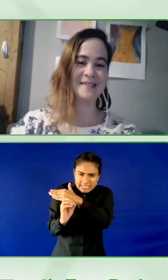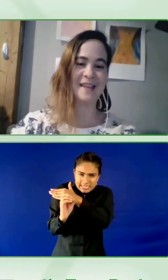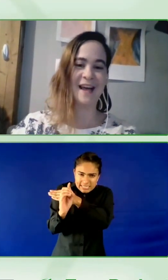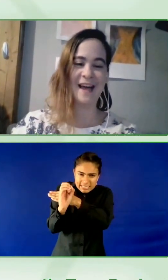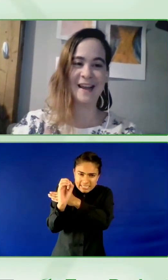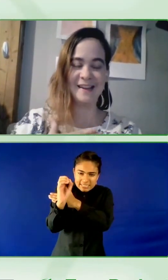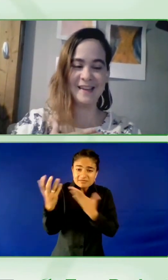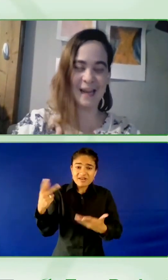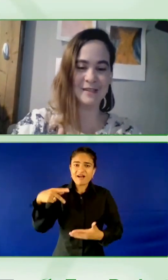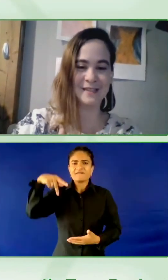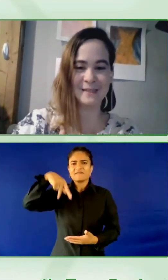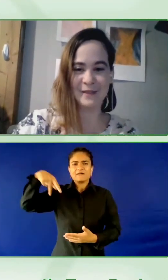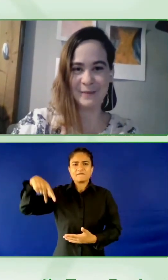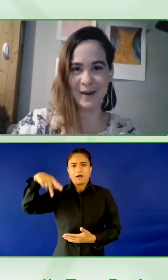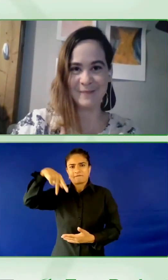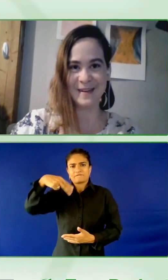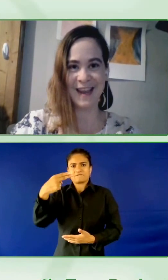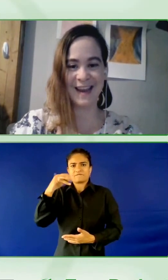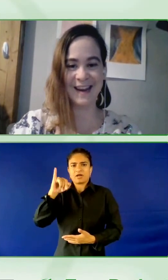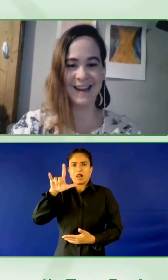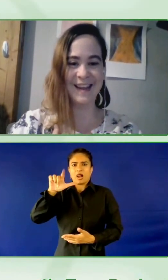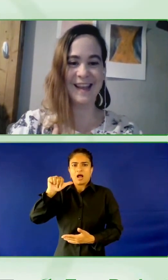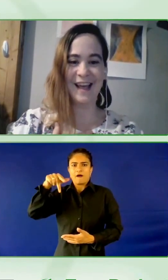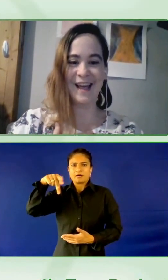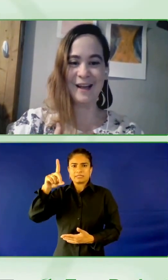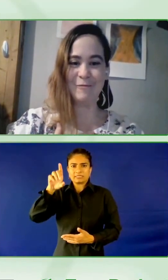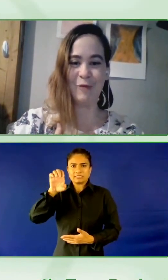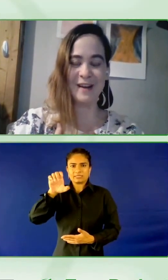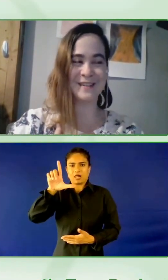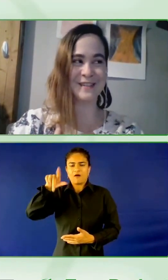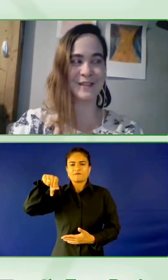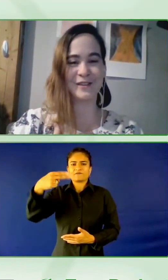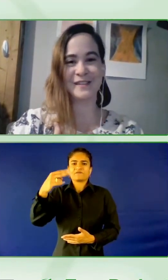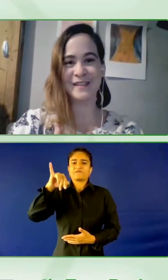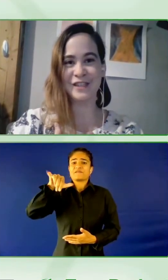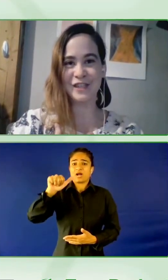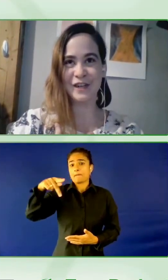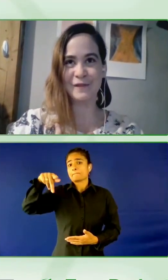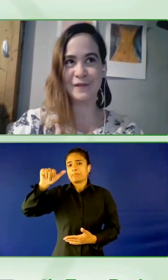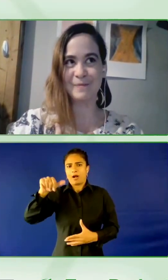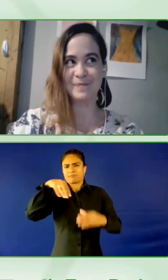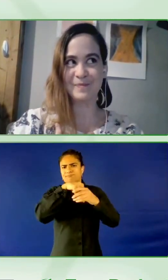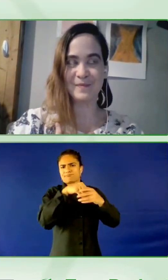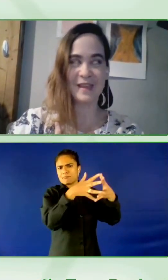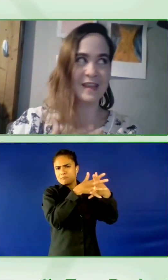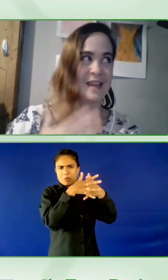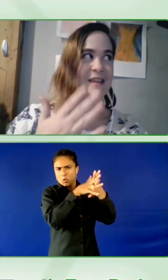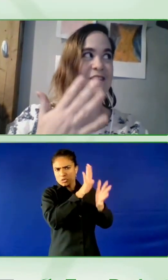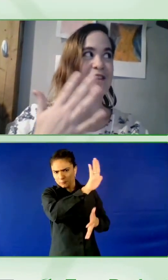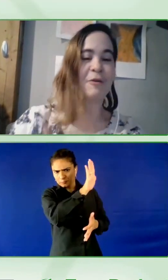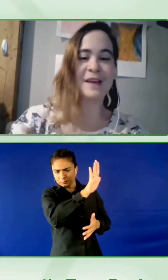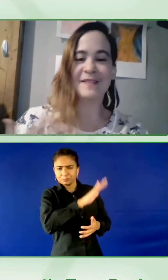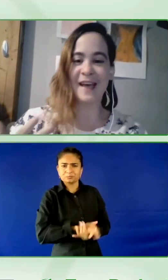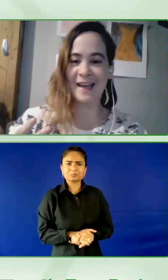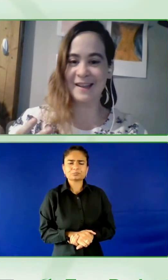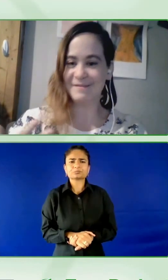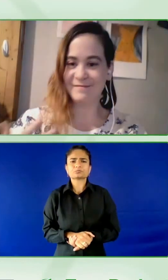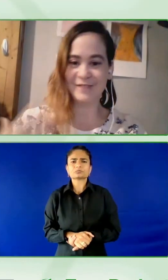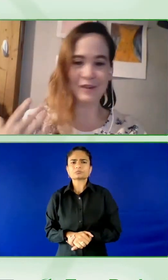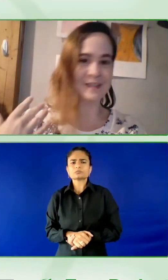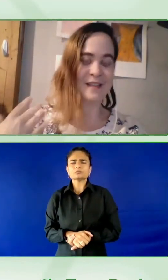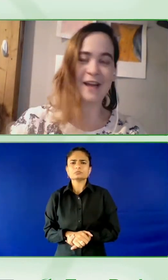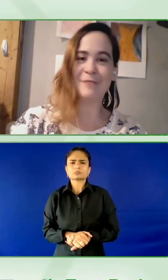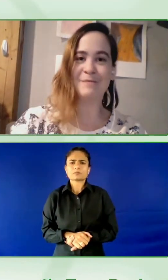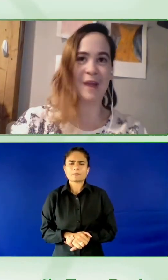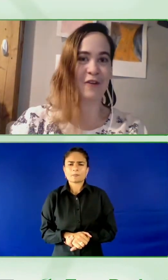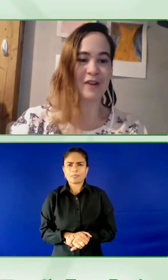program is I came to Disability Pride PA wanting to start this initiative, knowing that